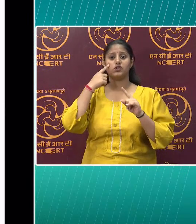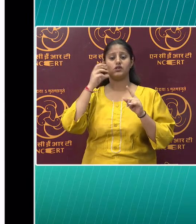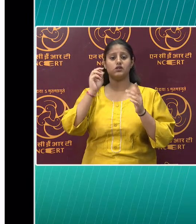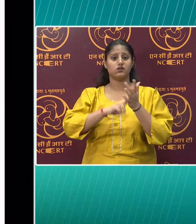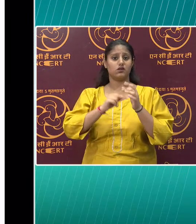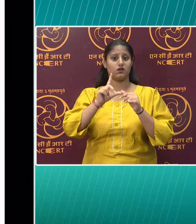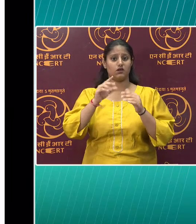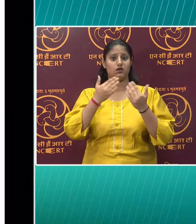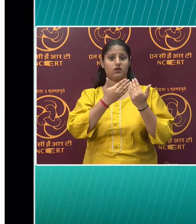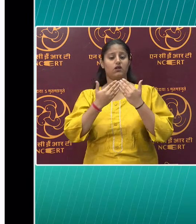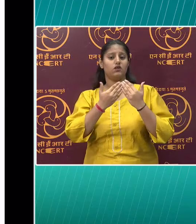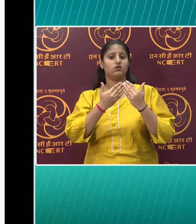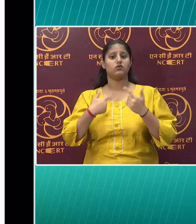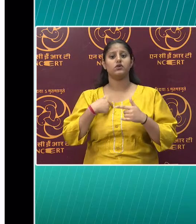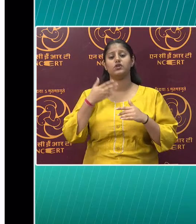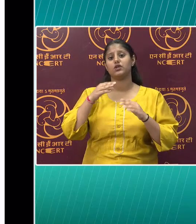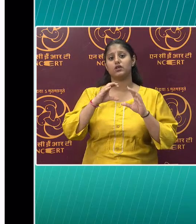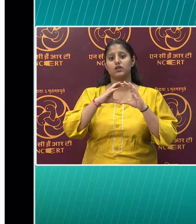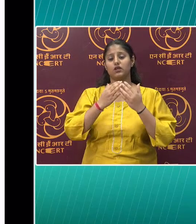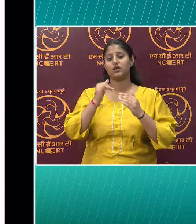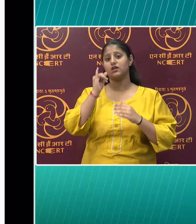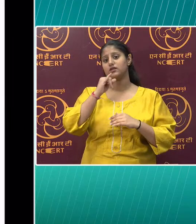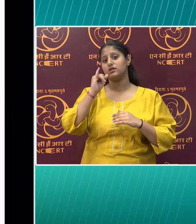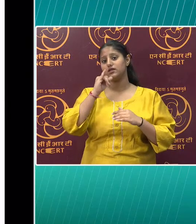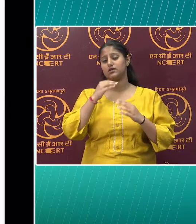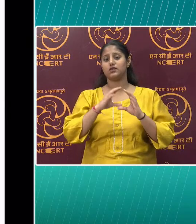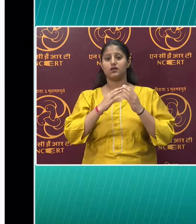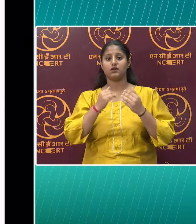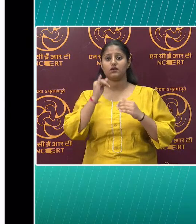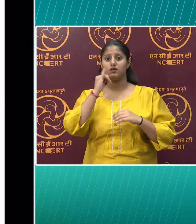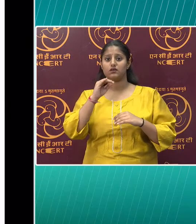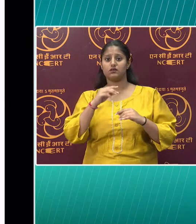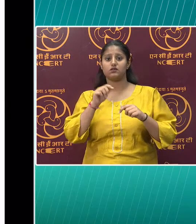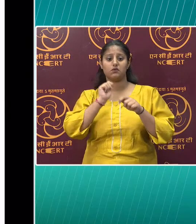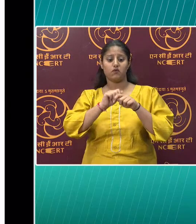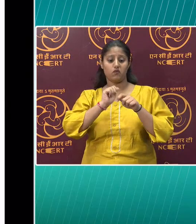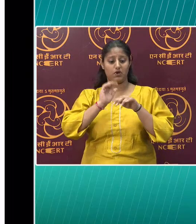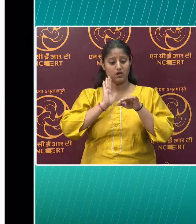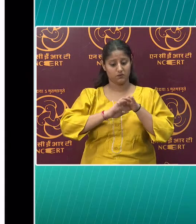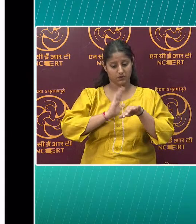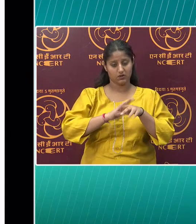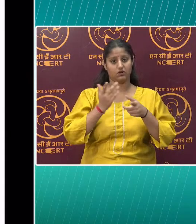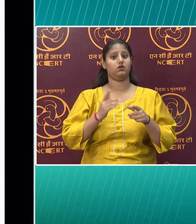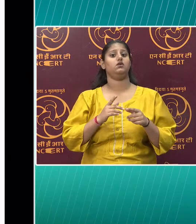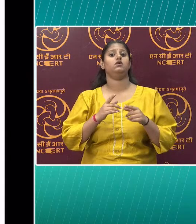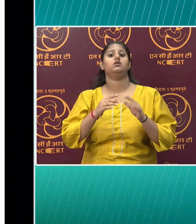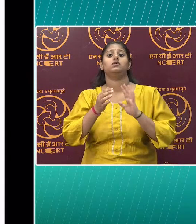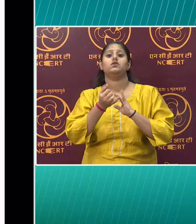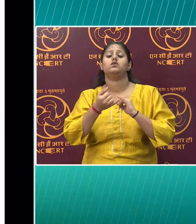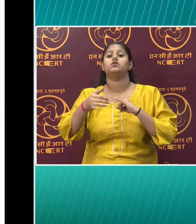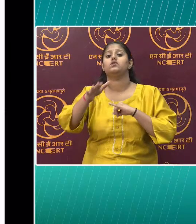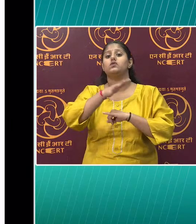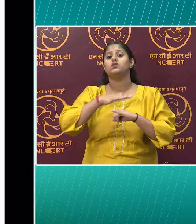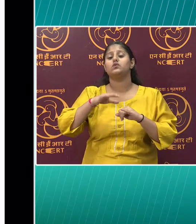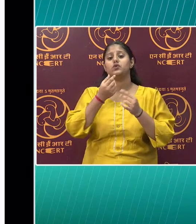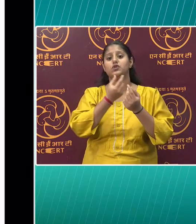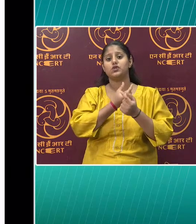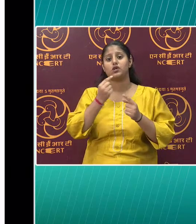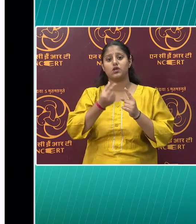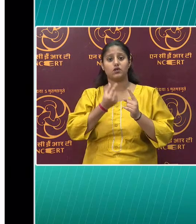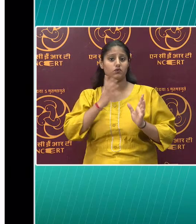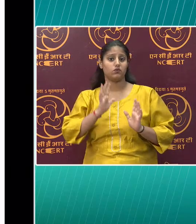subject from grade 6 to 8. Earlier, we used to have work experience, socially useful, productive